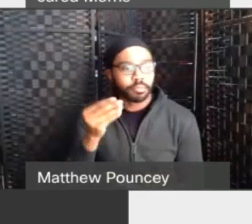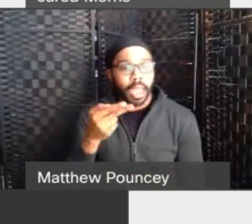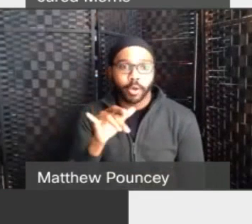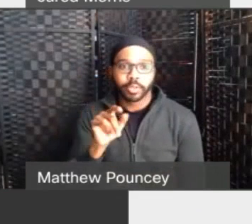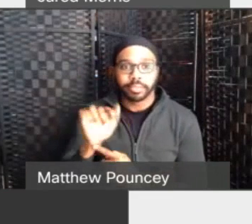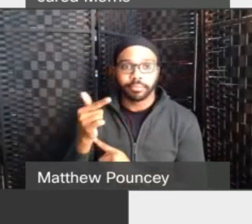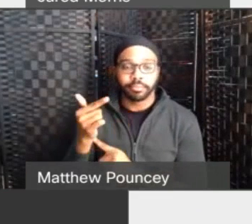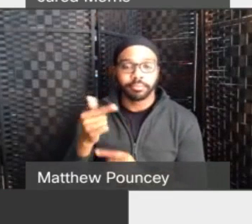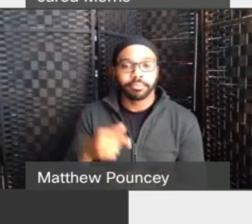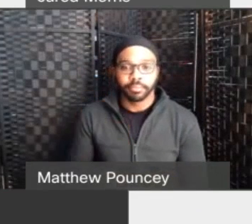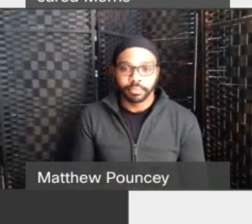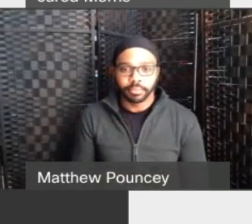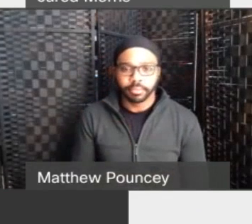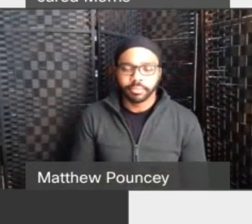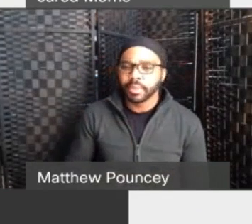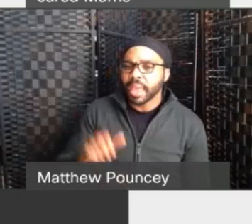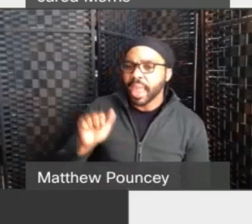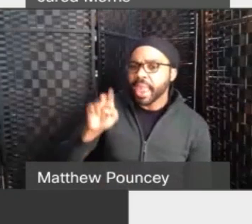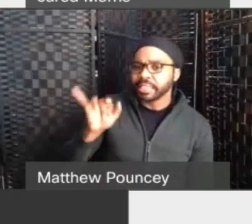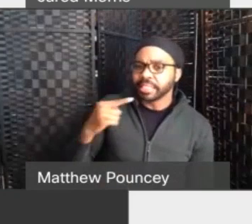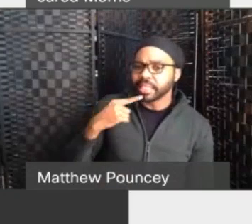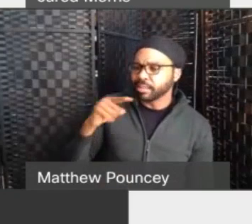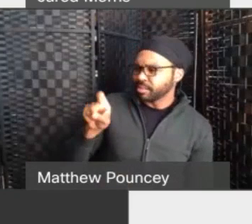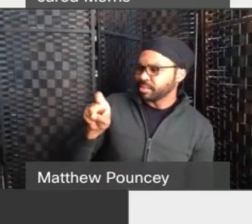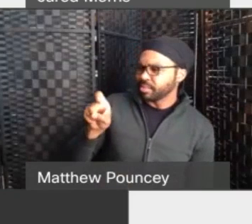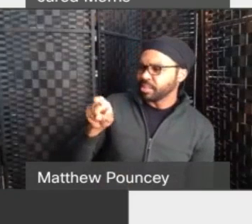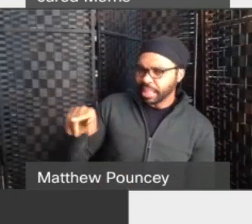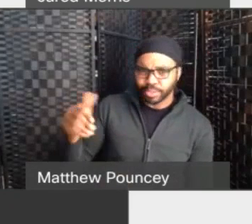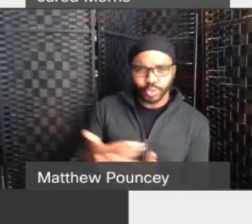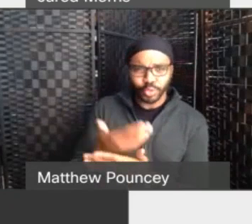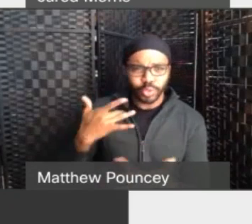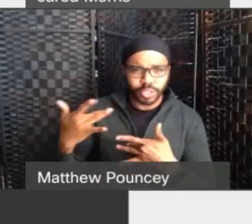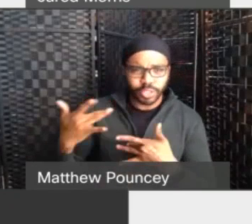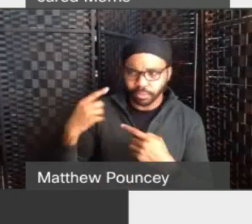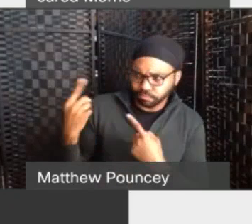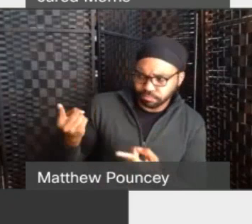Is this a new concern? I mean, was this always done?